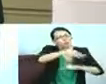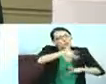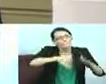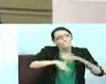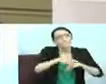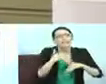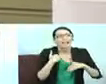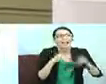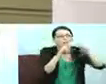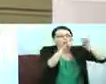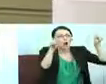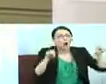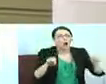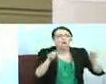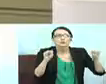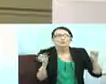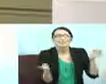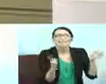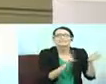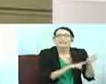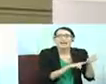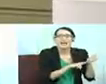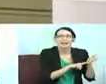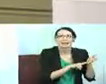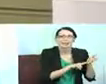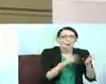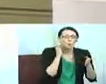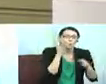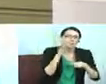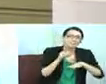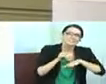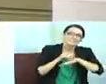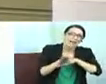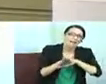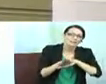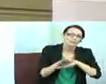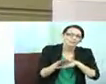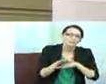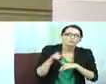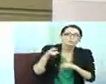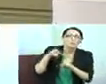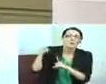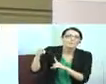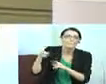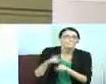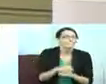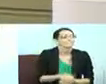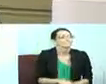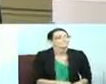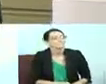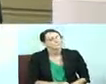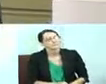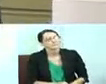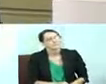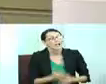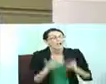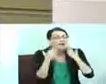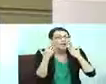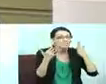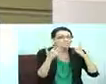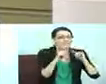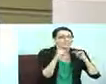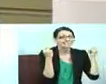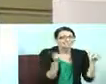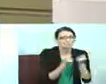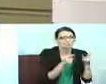sign and that we will send to him with your well wishes. Our hospitality team